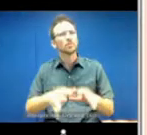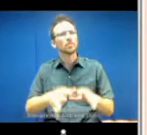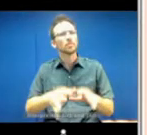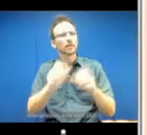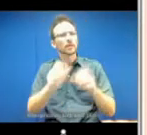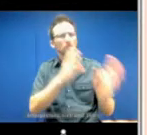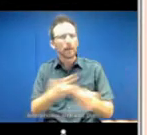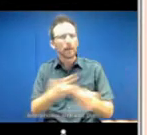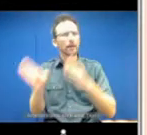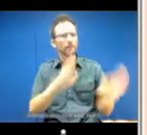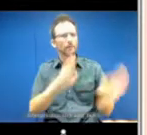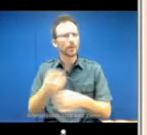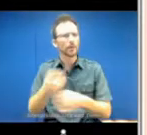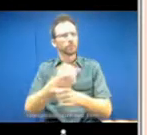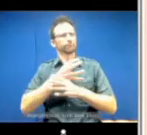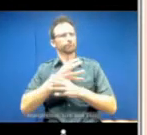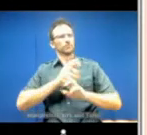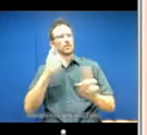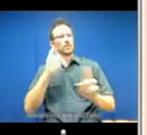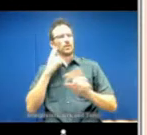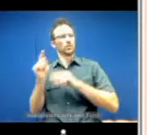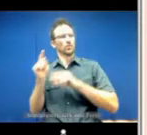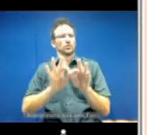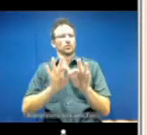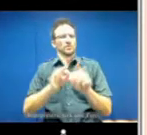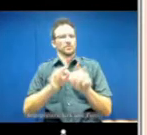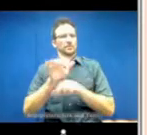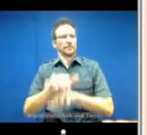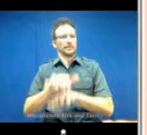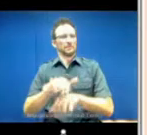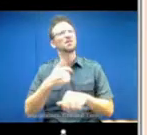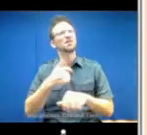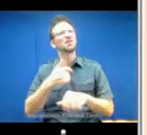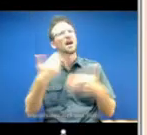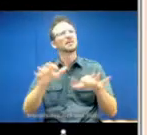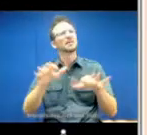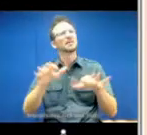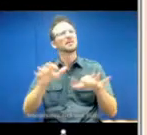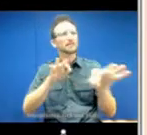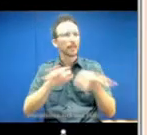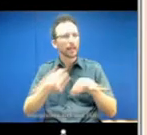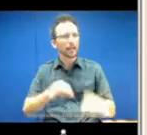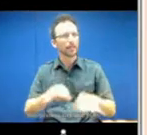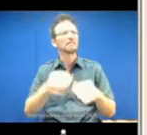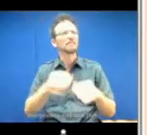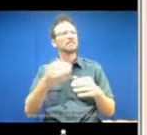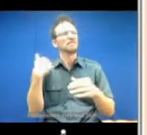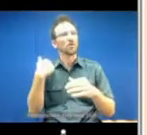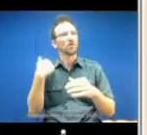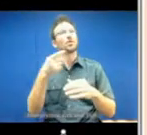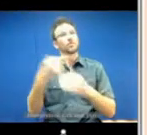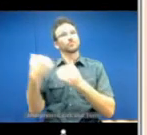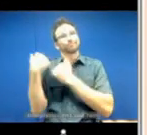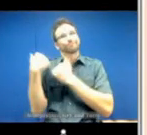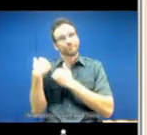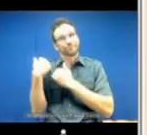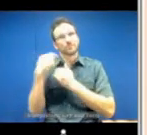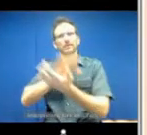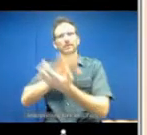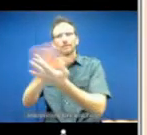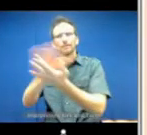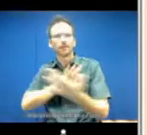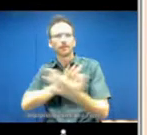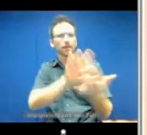some detail about the obligation to contact the attorney ahead of time, find out how they've been communicating